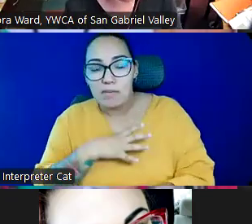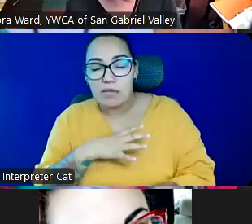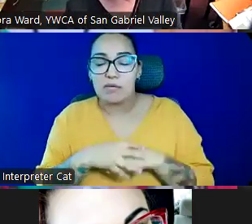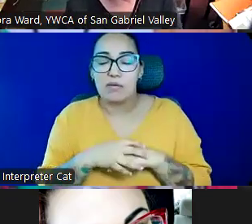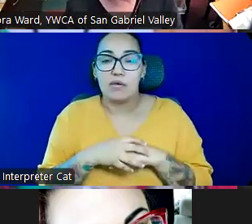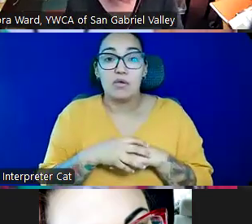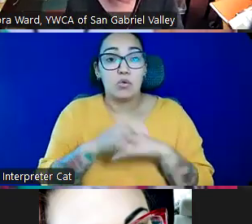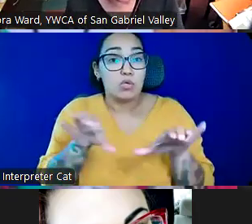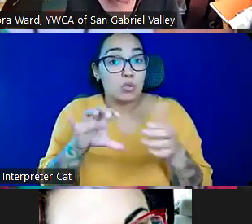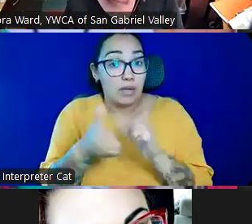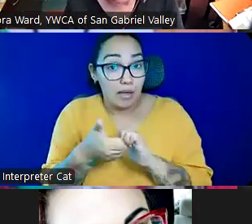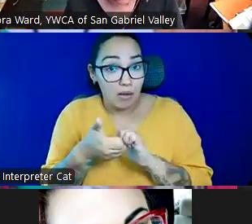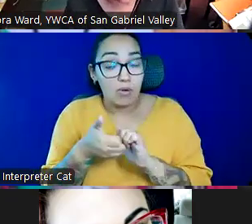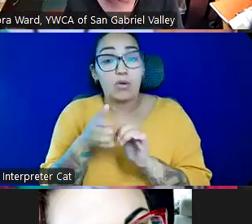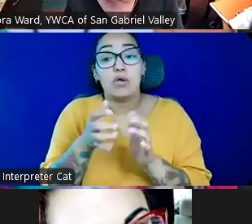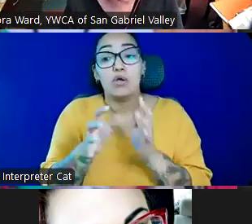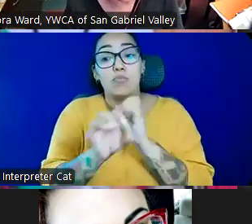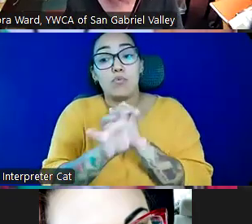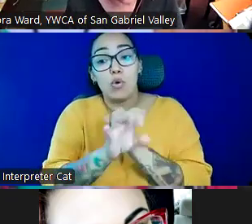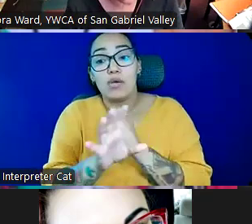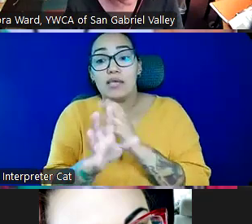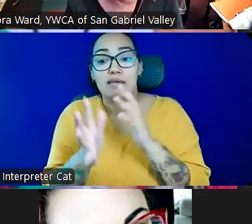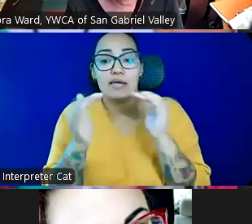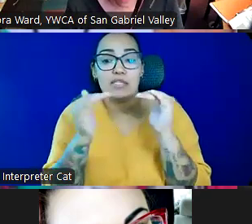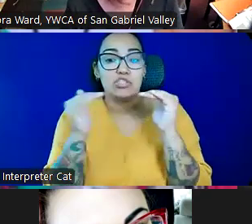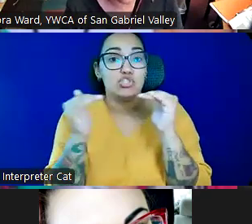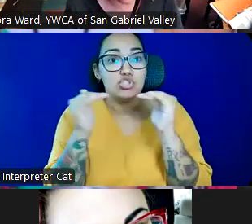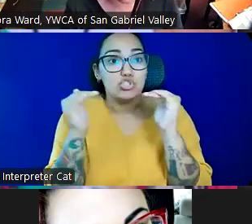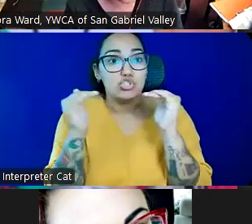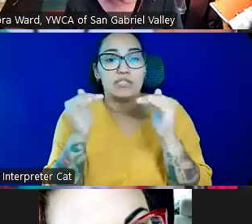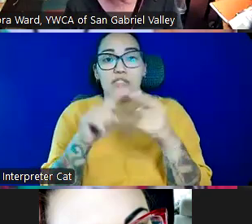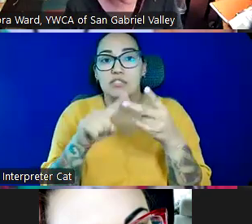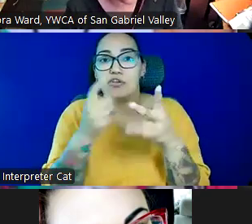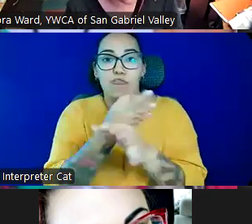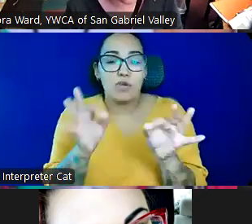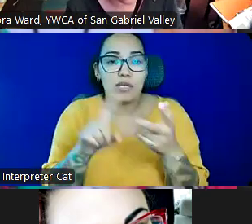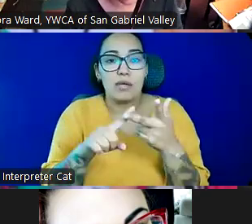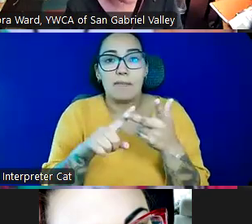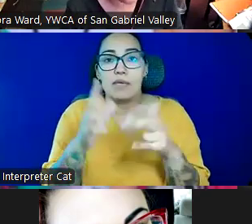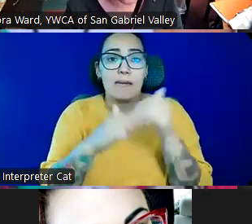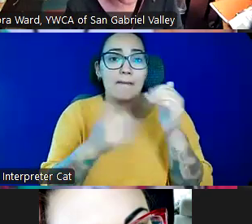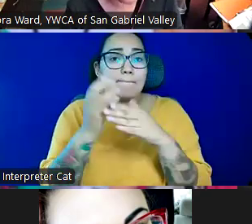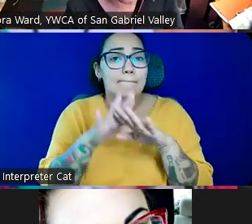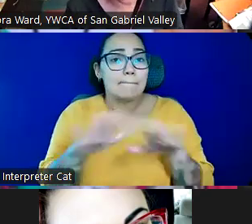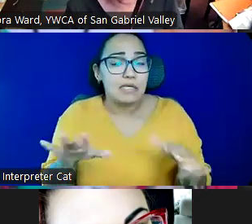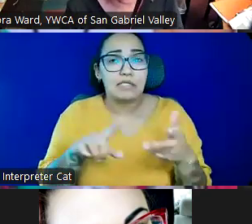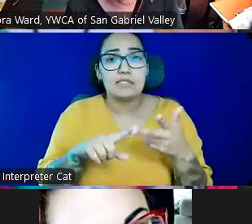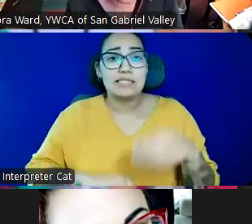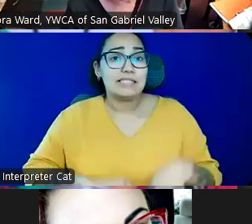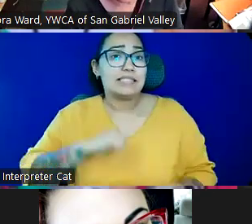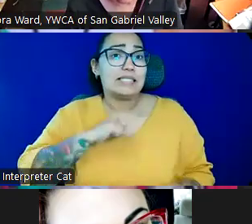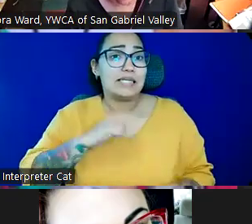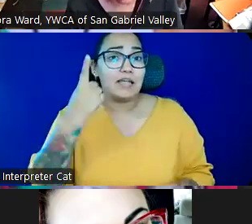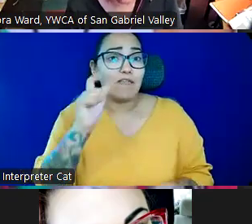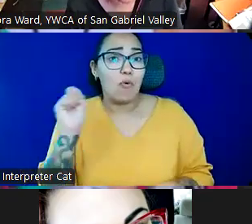that by promoting justice, freedom, peace, and dignity for everyone.